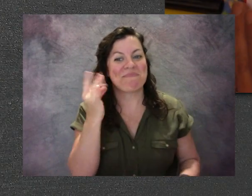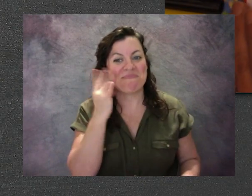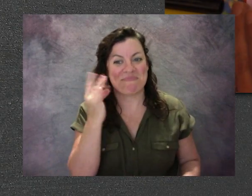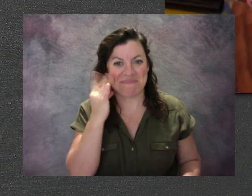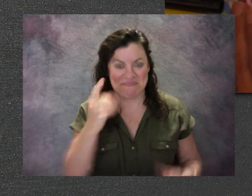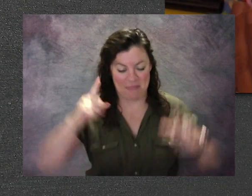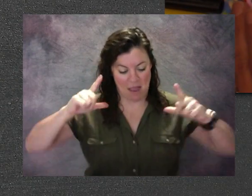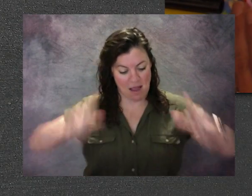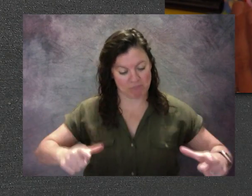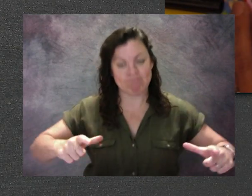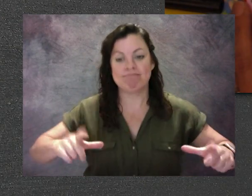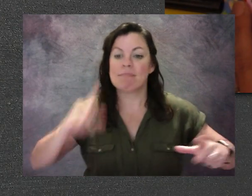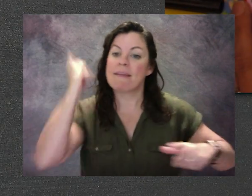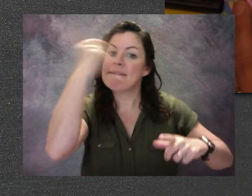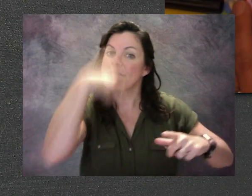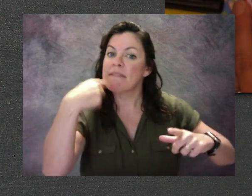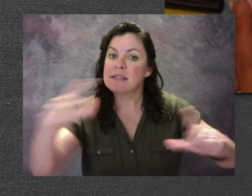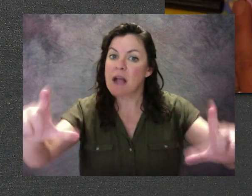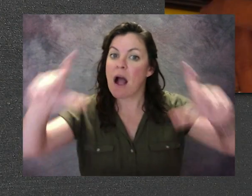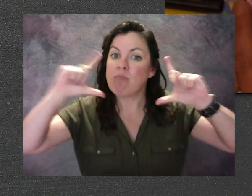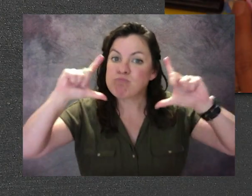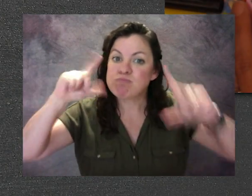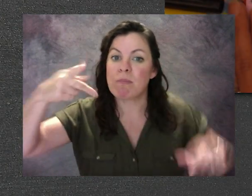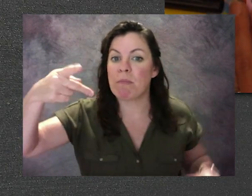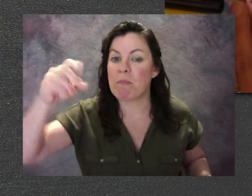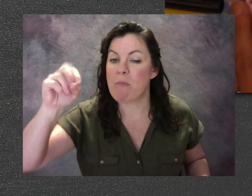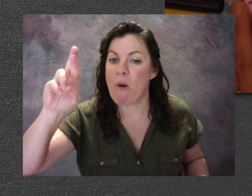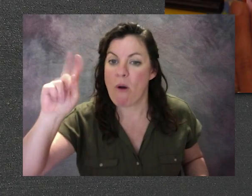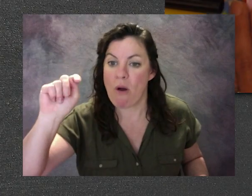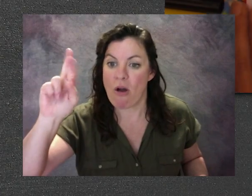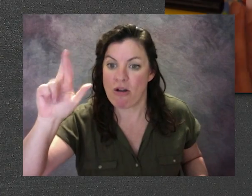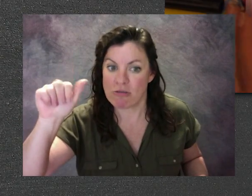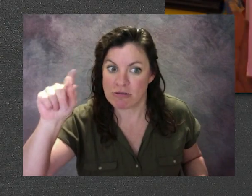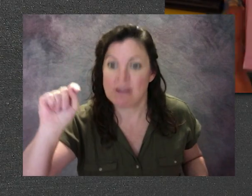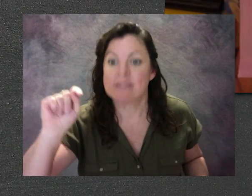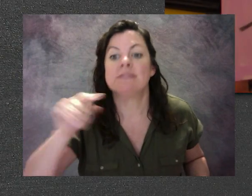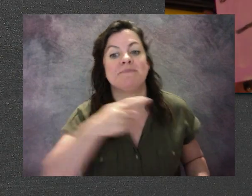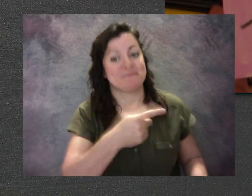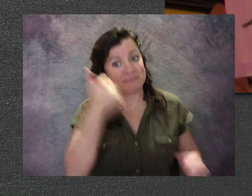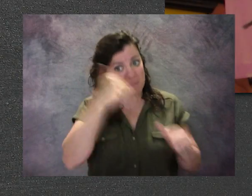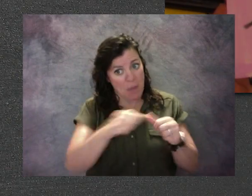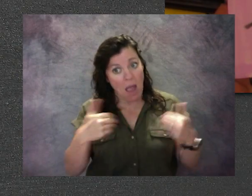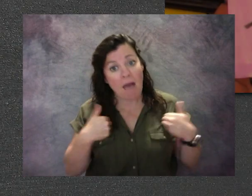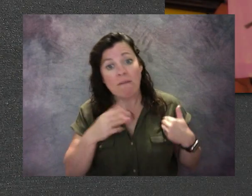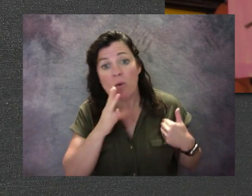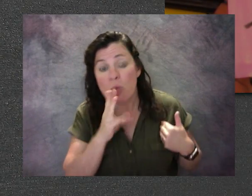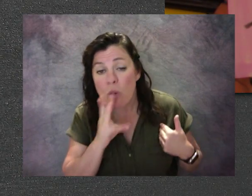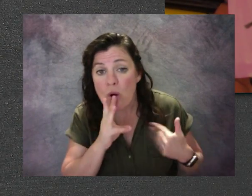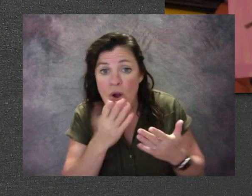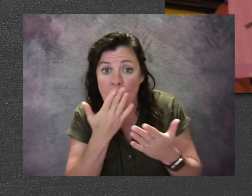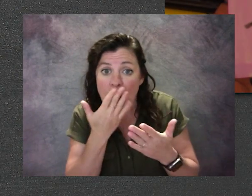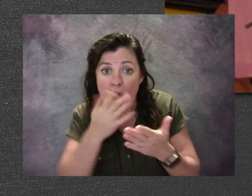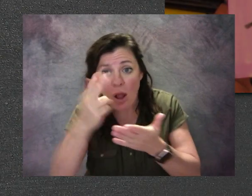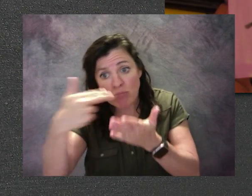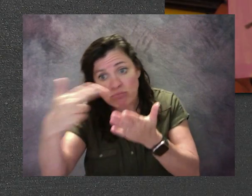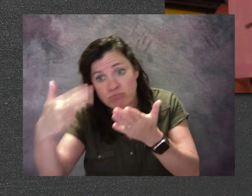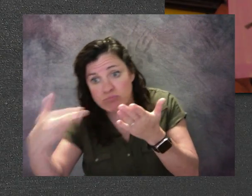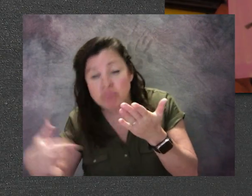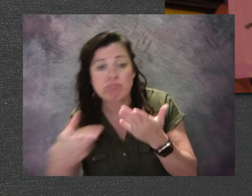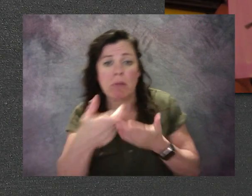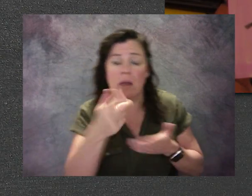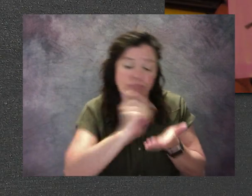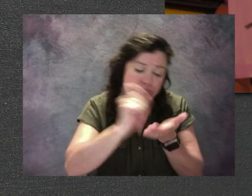ready. I have my watercolors if I want to use those, crayons, markers. You decide what you want. We're going to start out right here